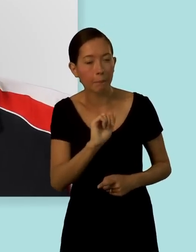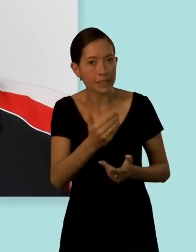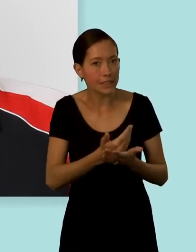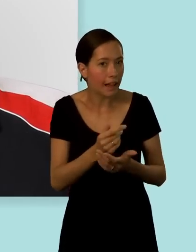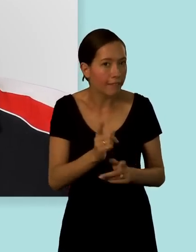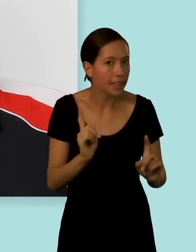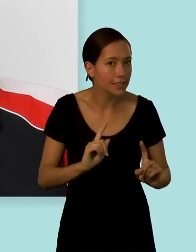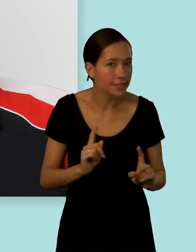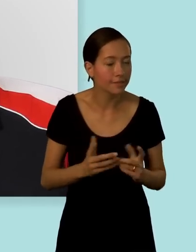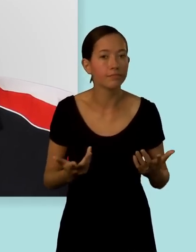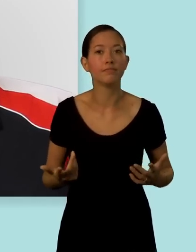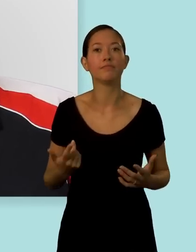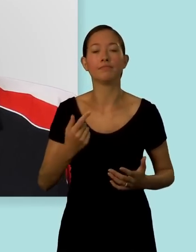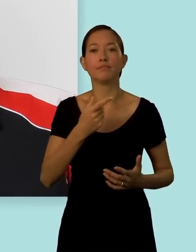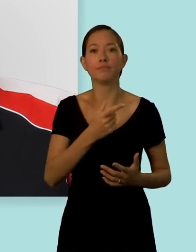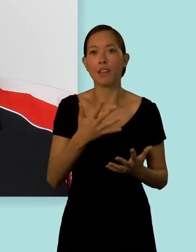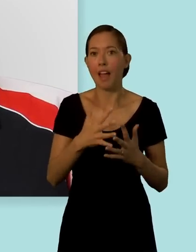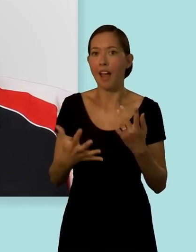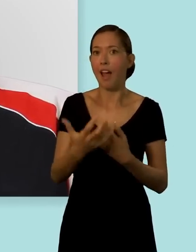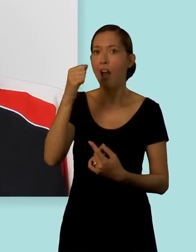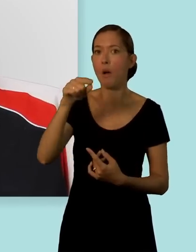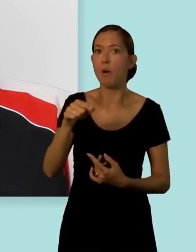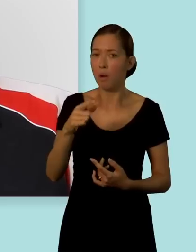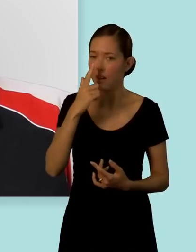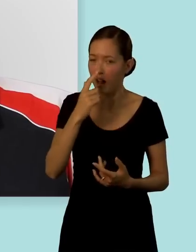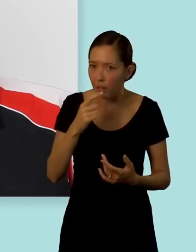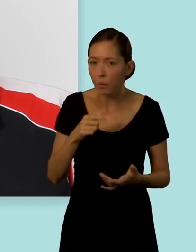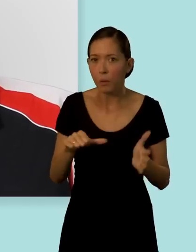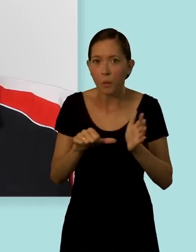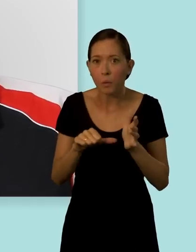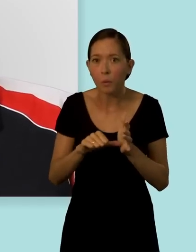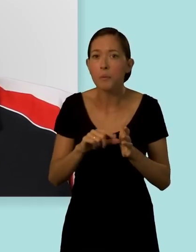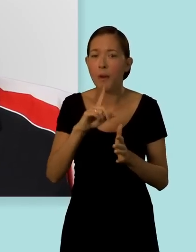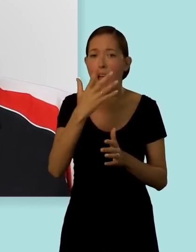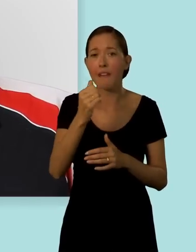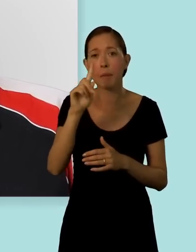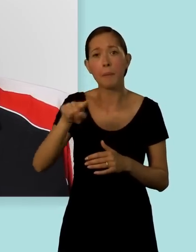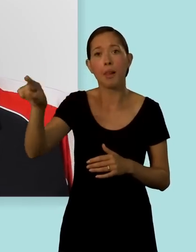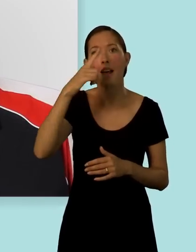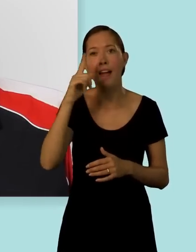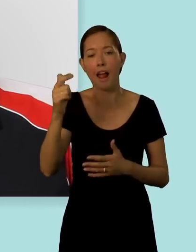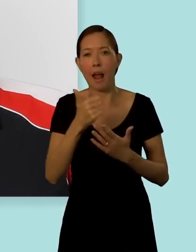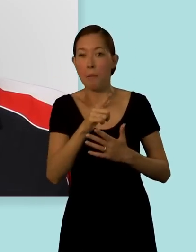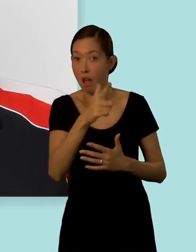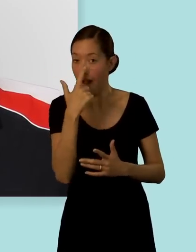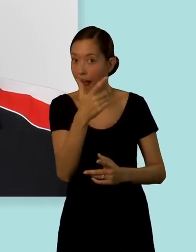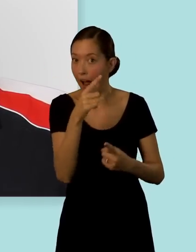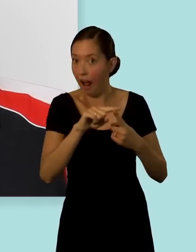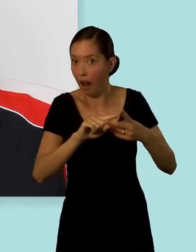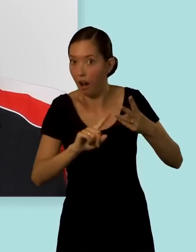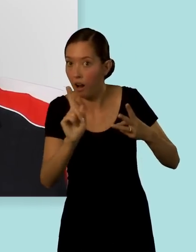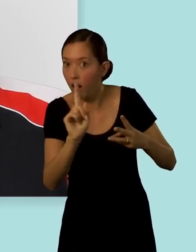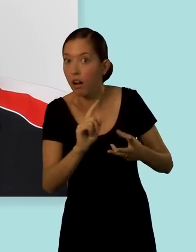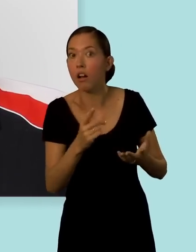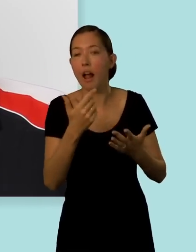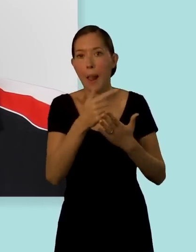or savings. Accessing them can seem complicated, but there are people out there who can advise you on what to claim